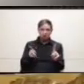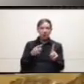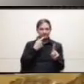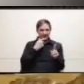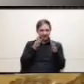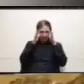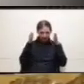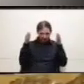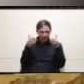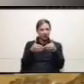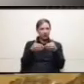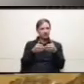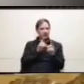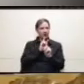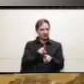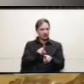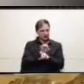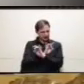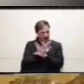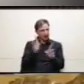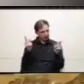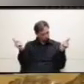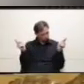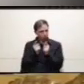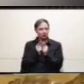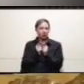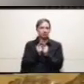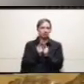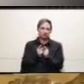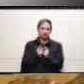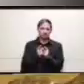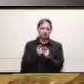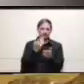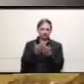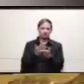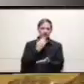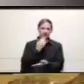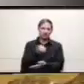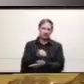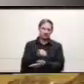on the answer and deal with the answer in as brief as possible. Thank you.